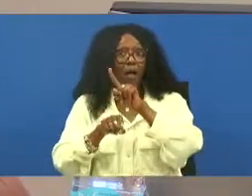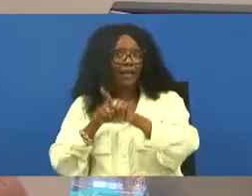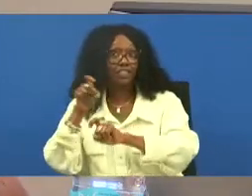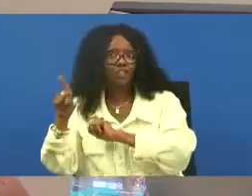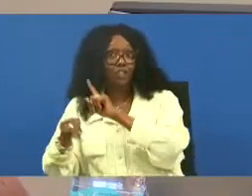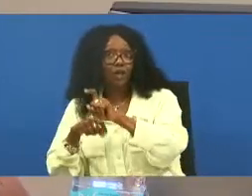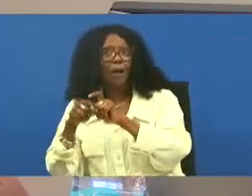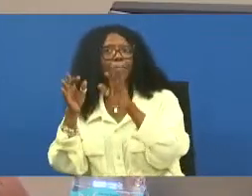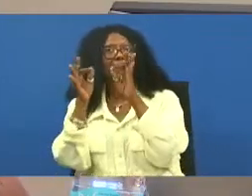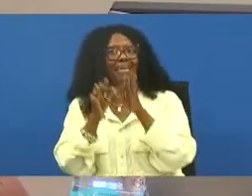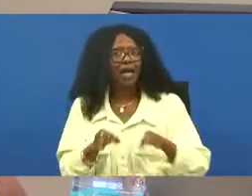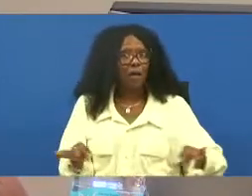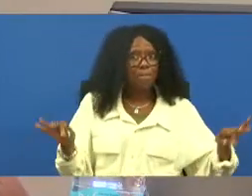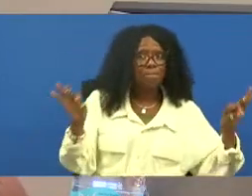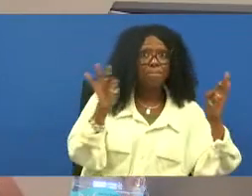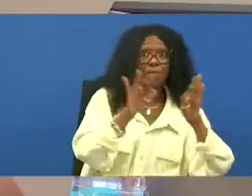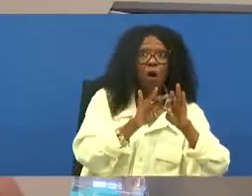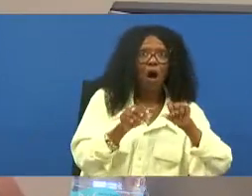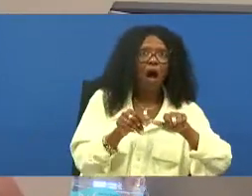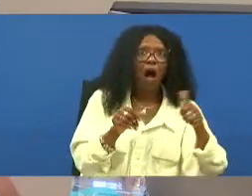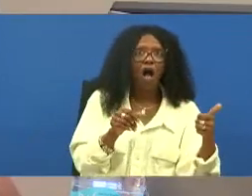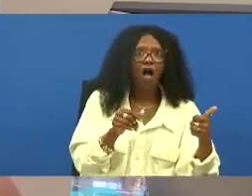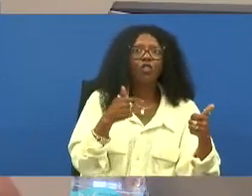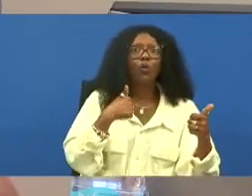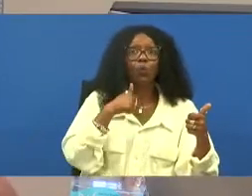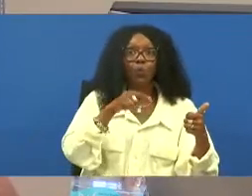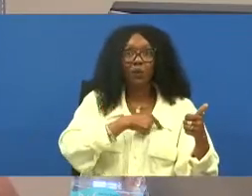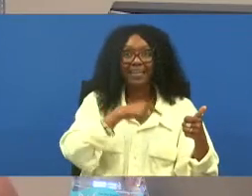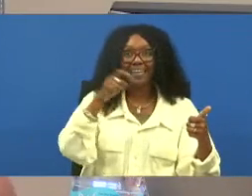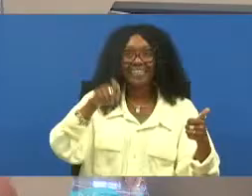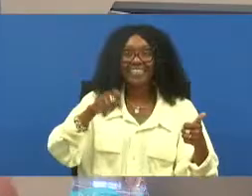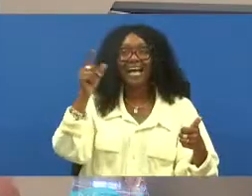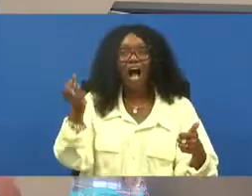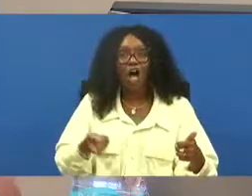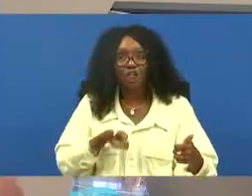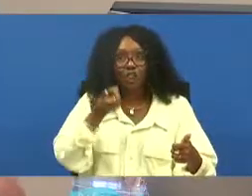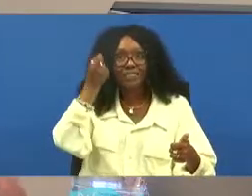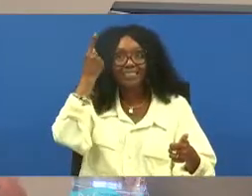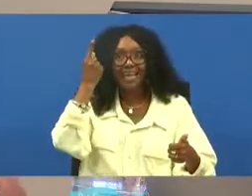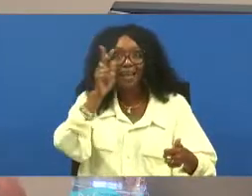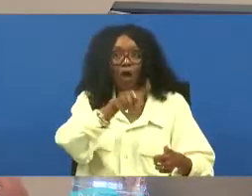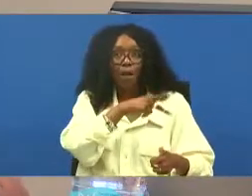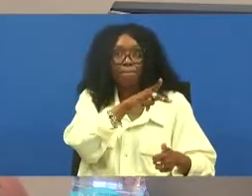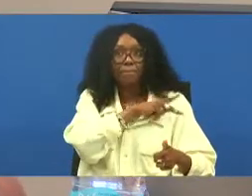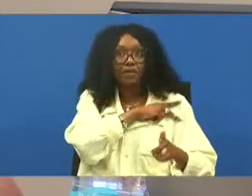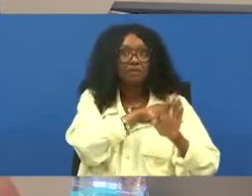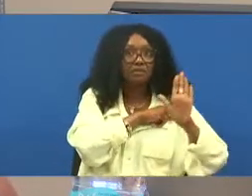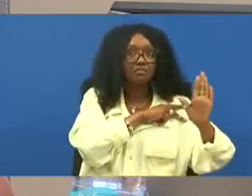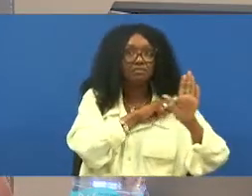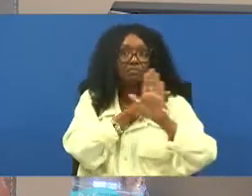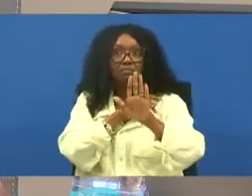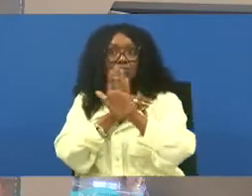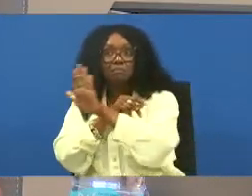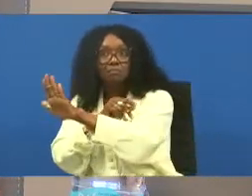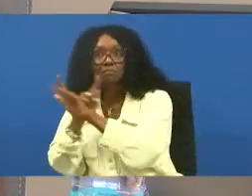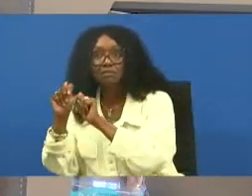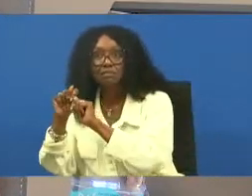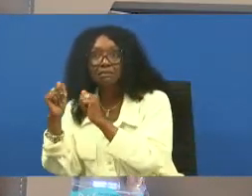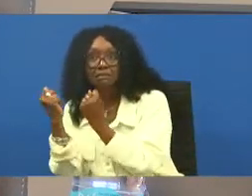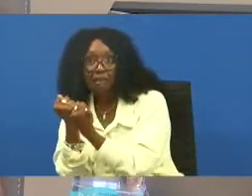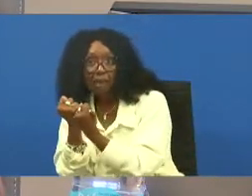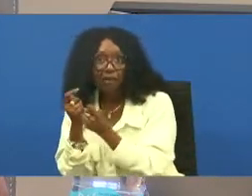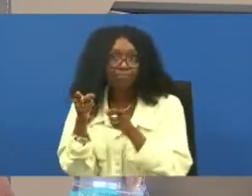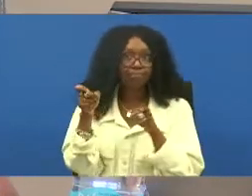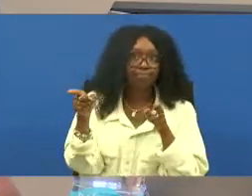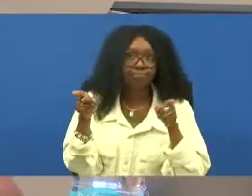as importantly, understand the personality of each team. And after all, we'll be working